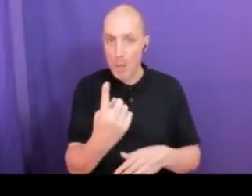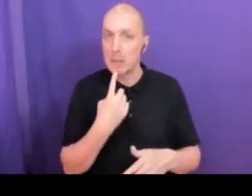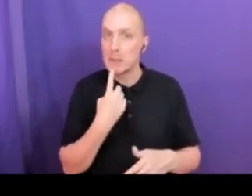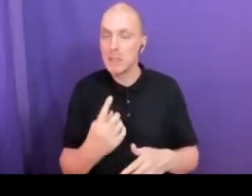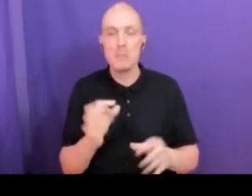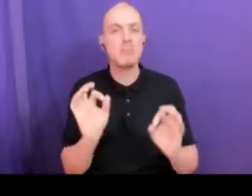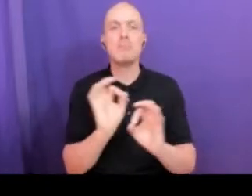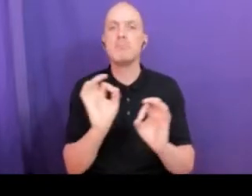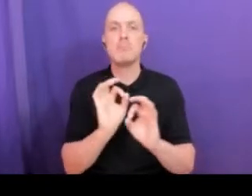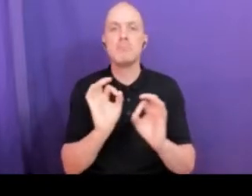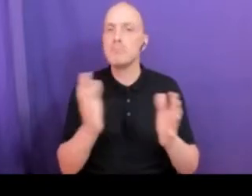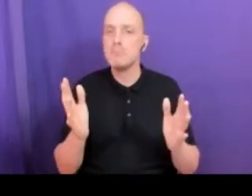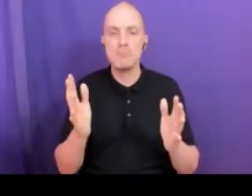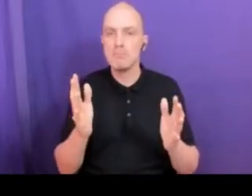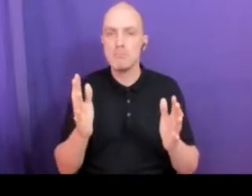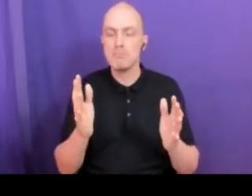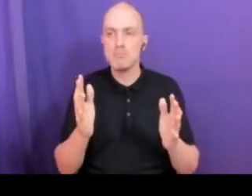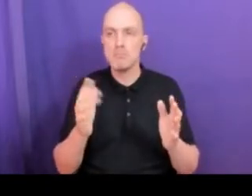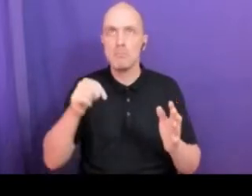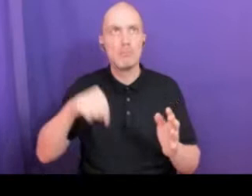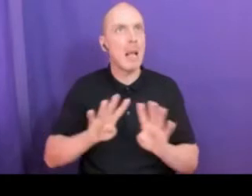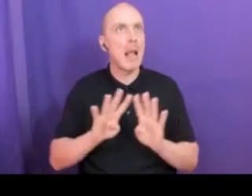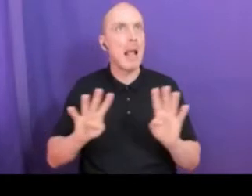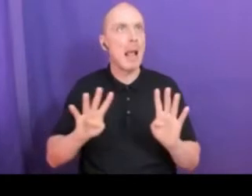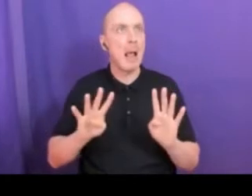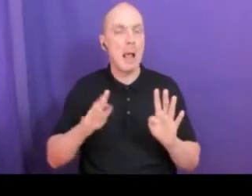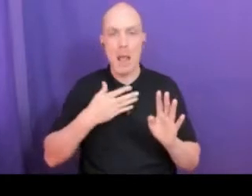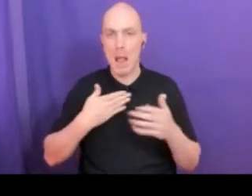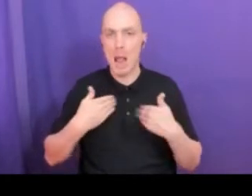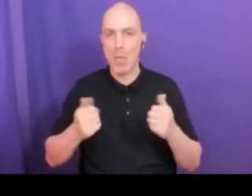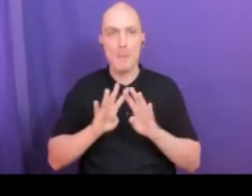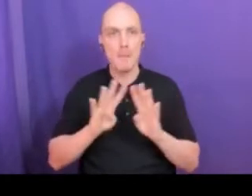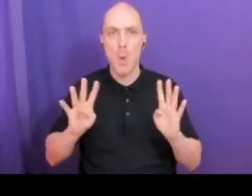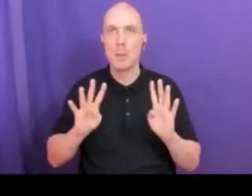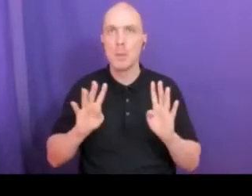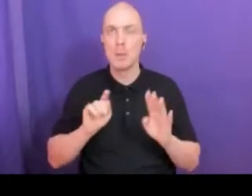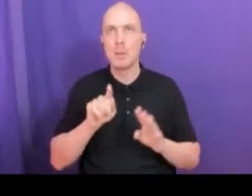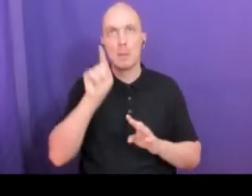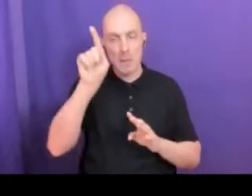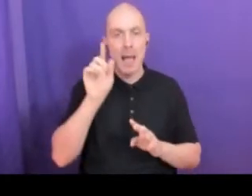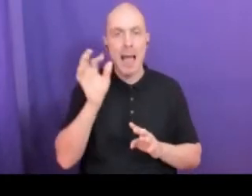within the health board, and that was not from a mainland health board, that was one of the islands.